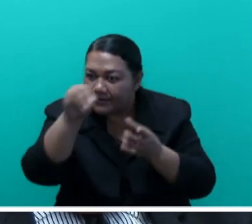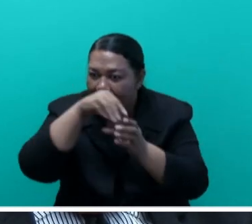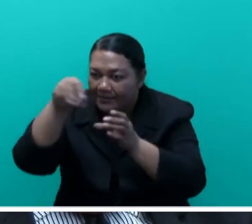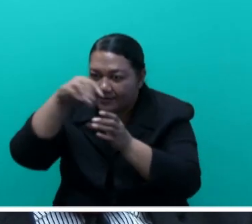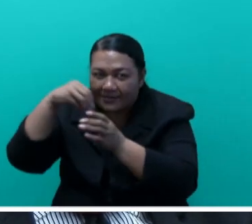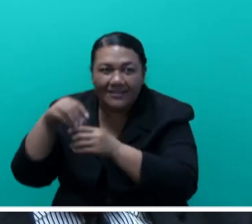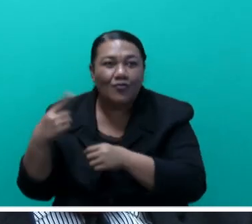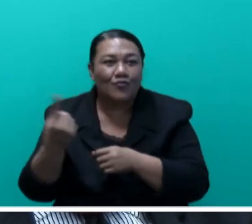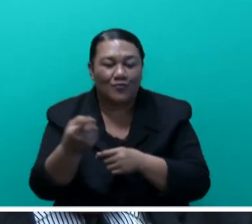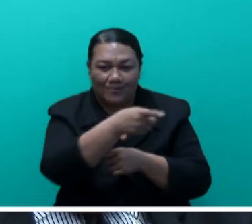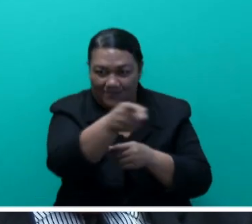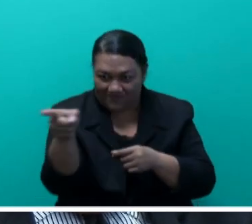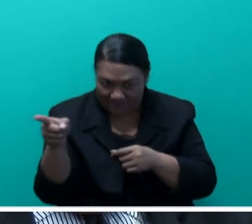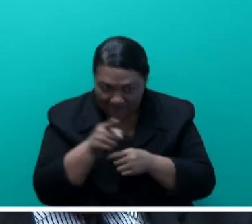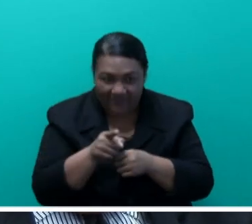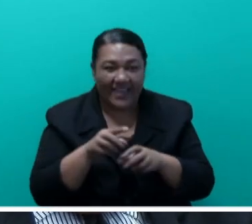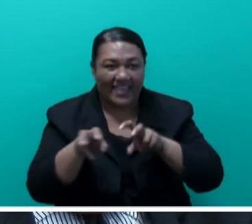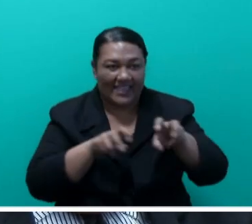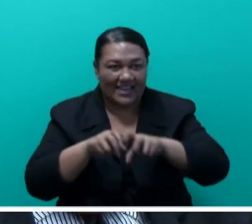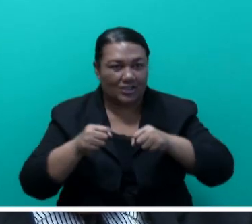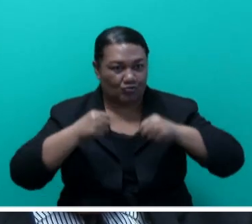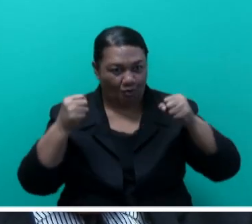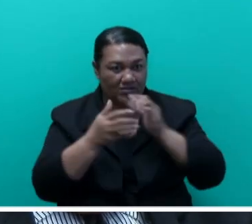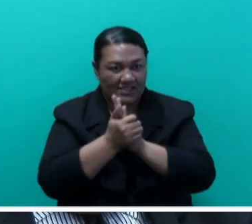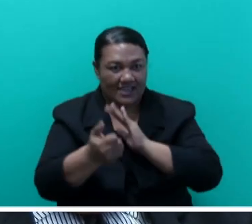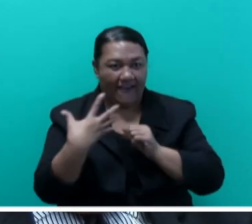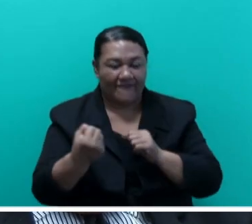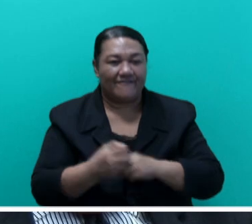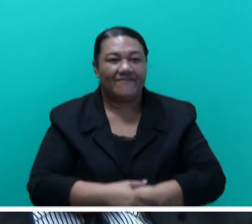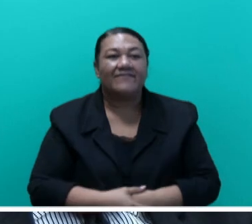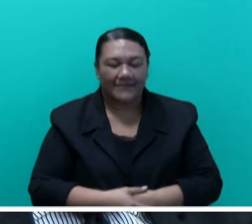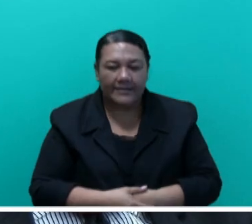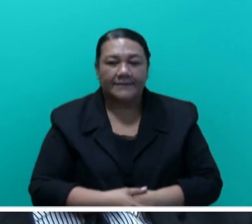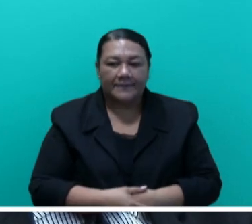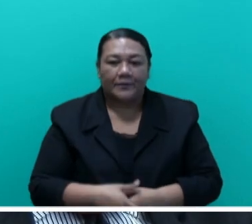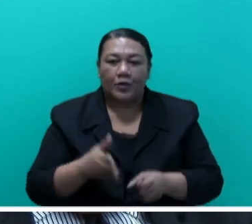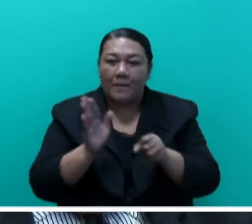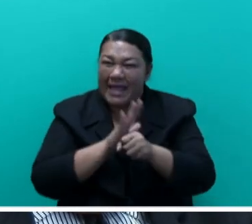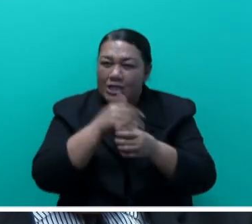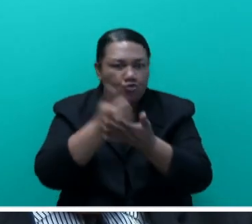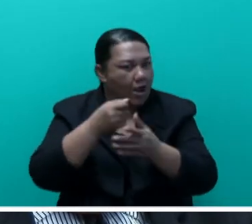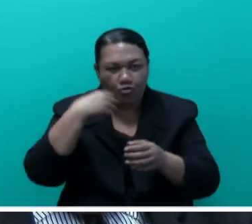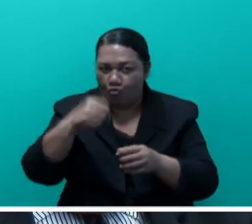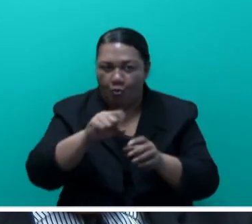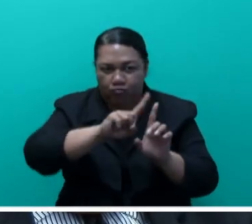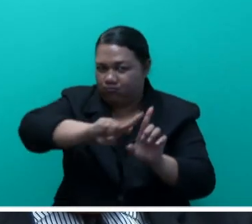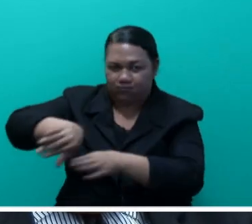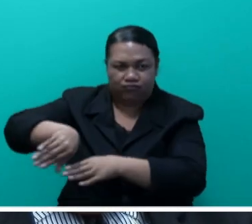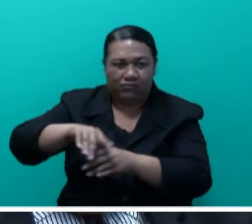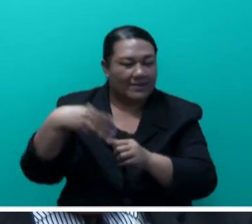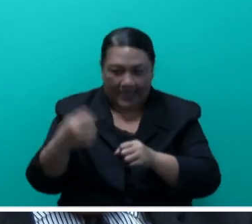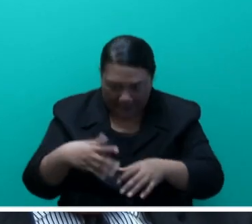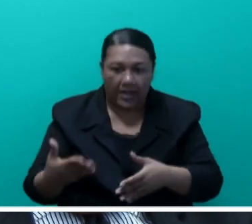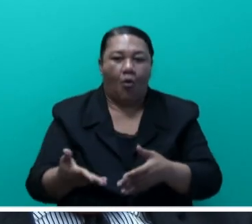strong emphasis on development. We will provide our athletes with access to high-quality training facilities,